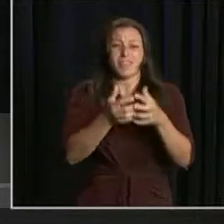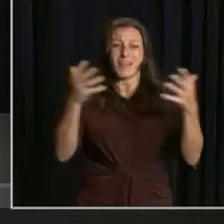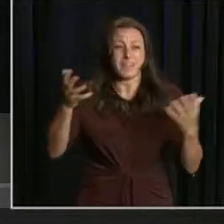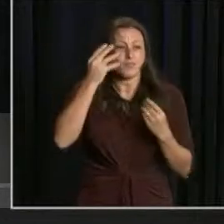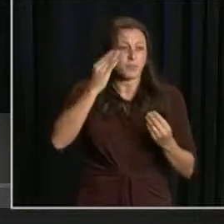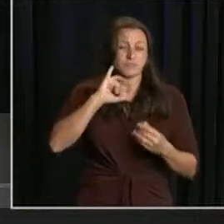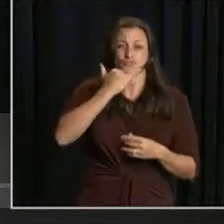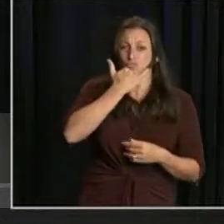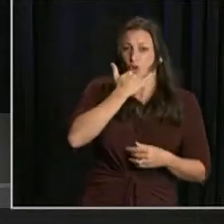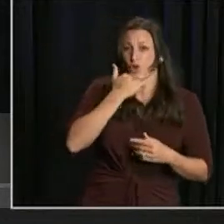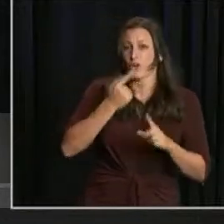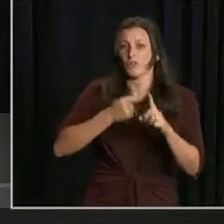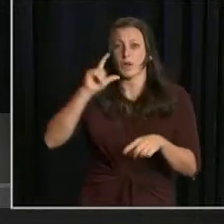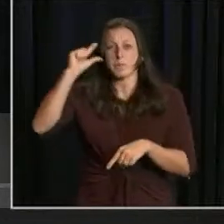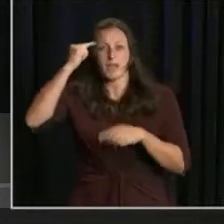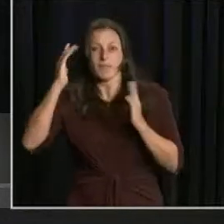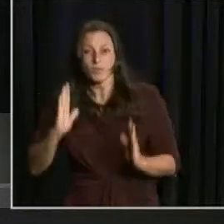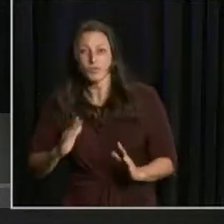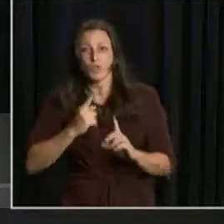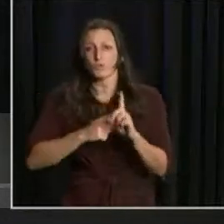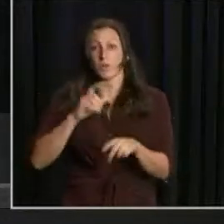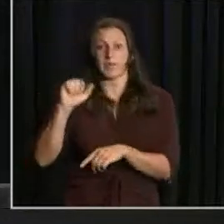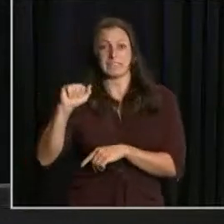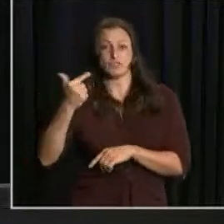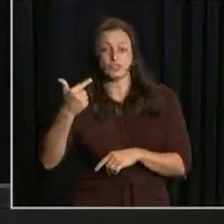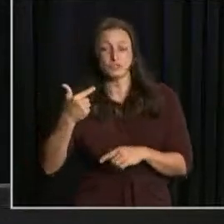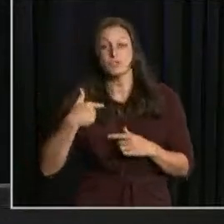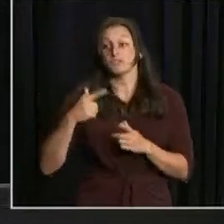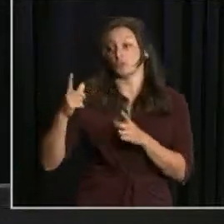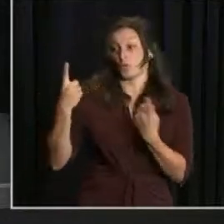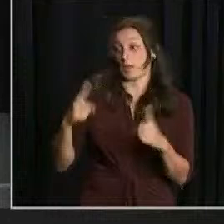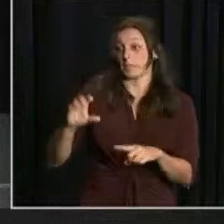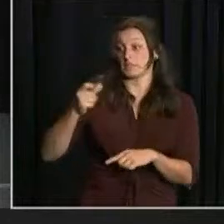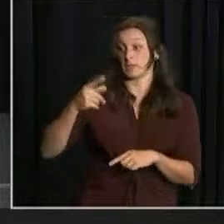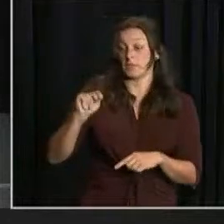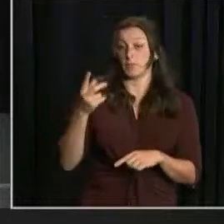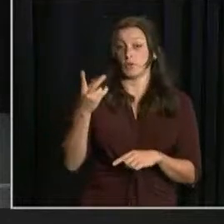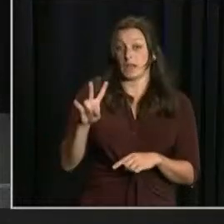general. As of September the 19th, we've had